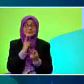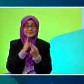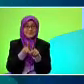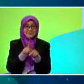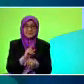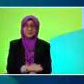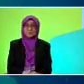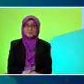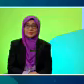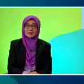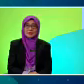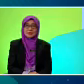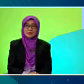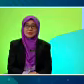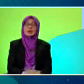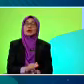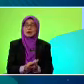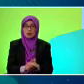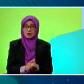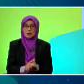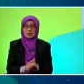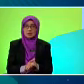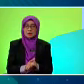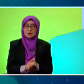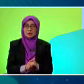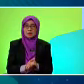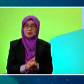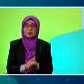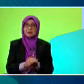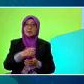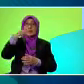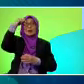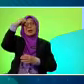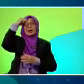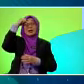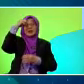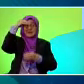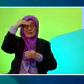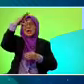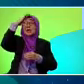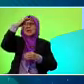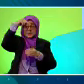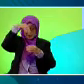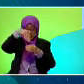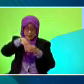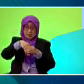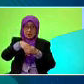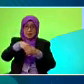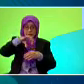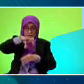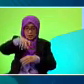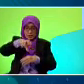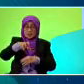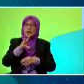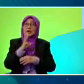The one in the tap of water. Lime juice has high acidity and microorganisms cannot grow in